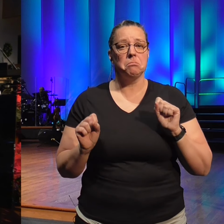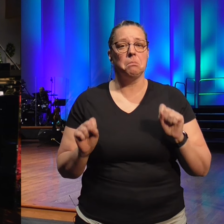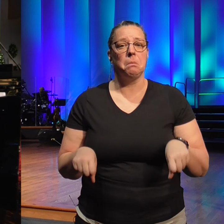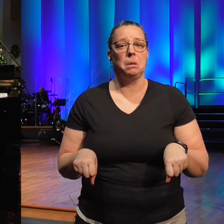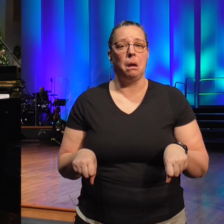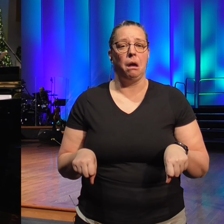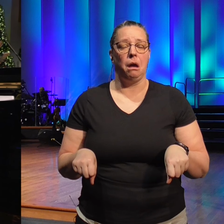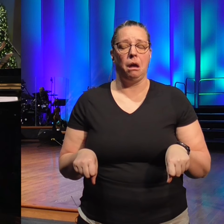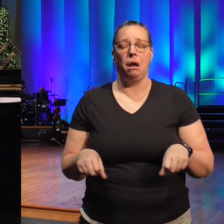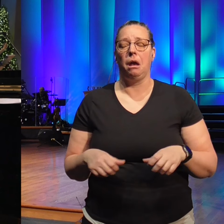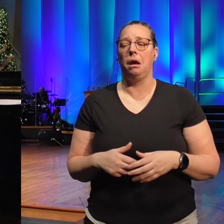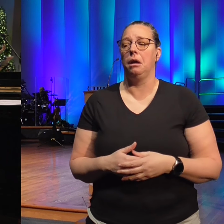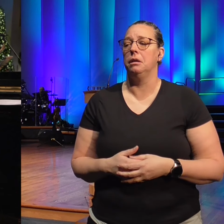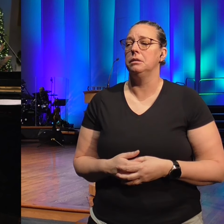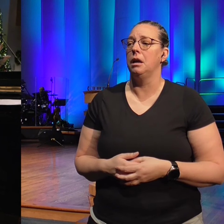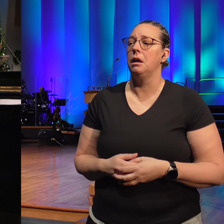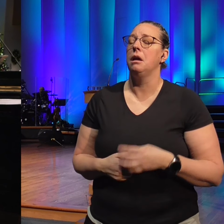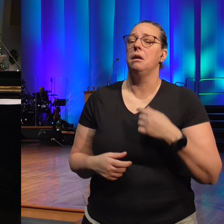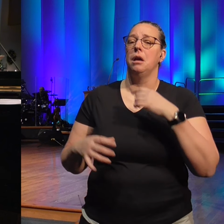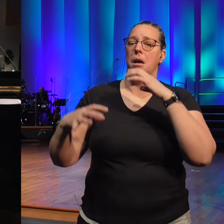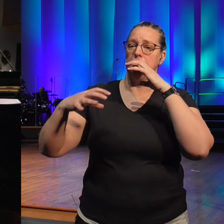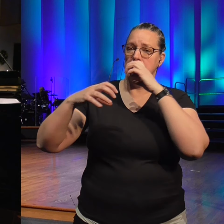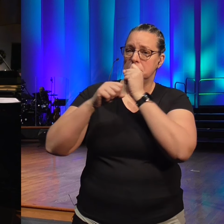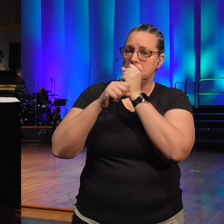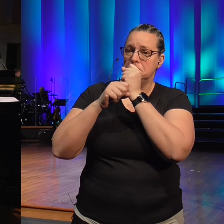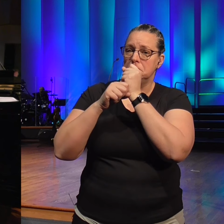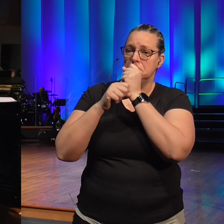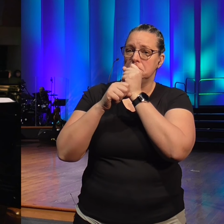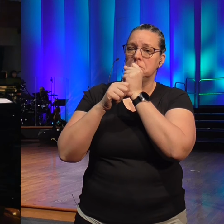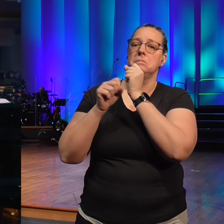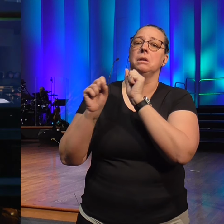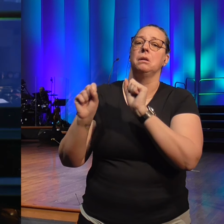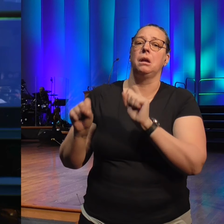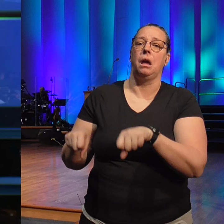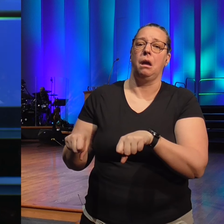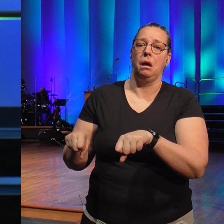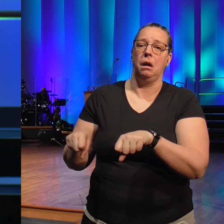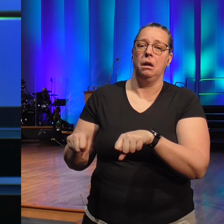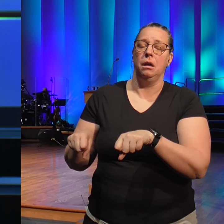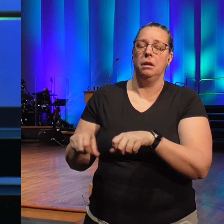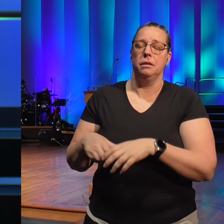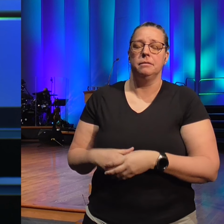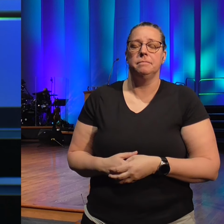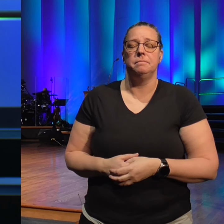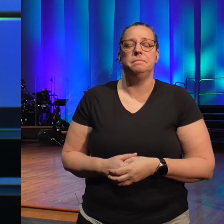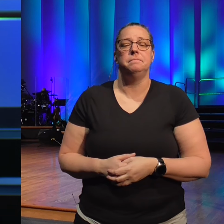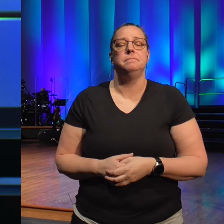I can bite my tongue.